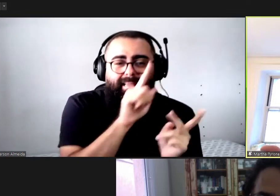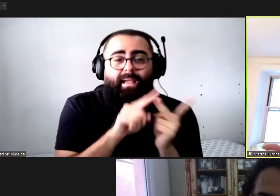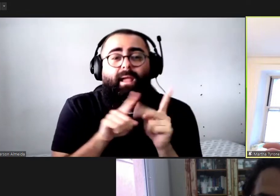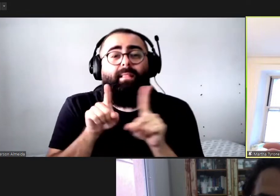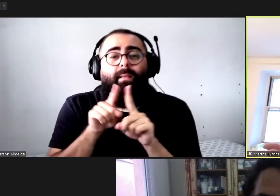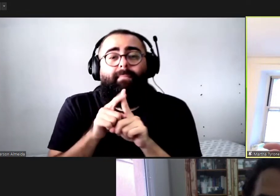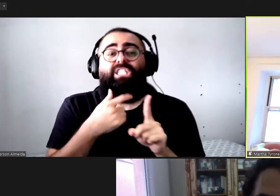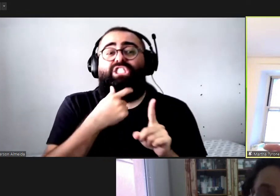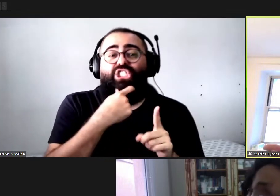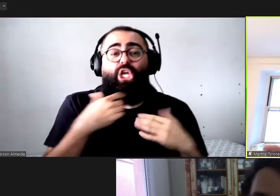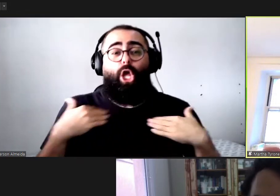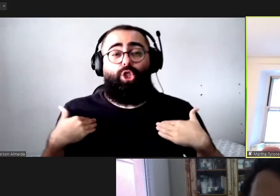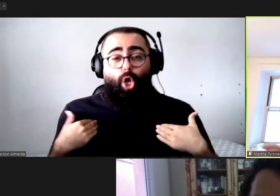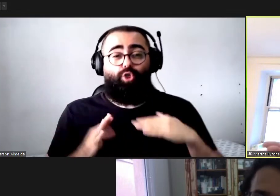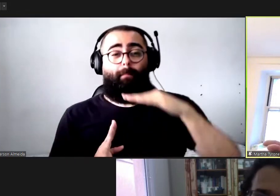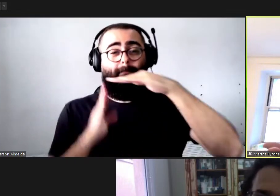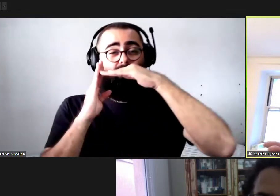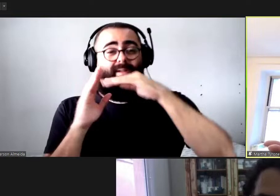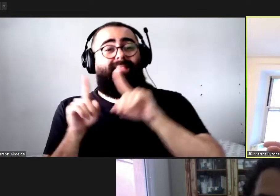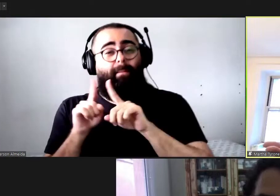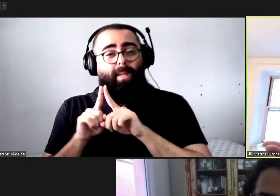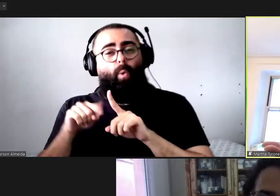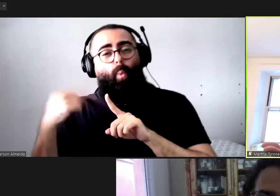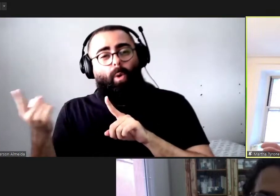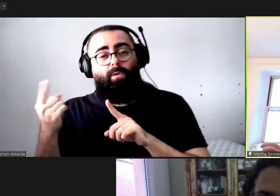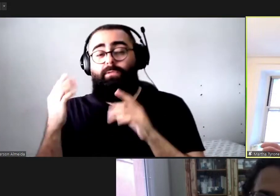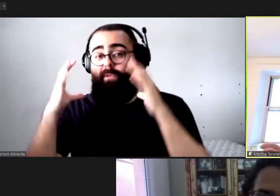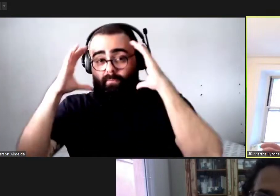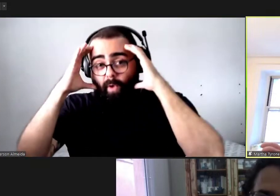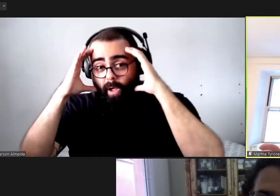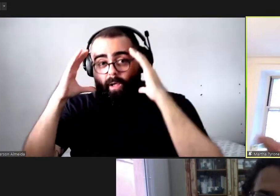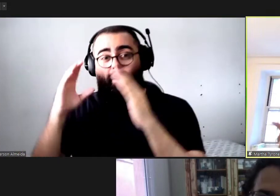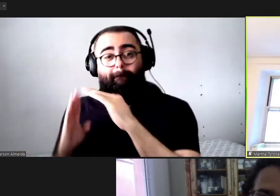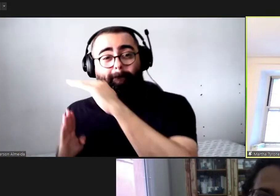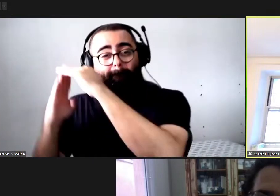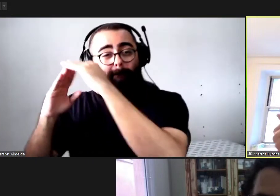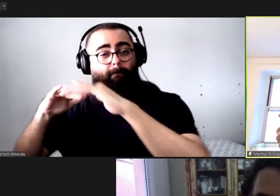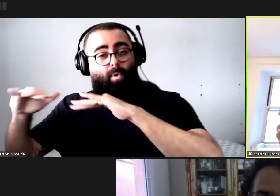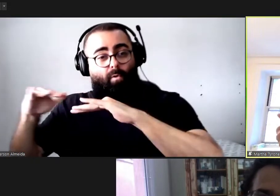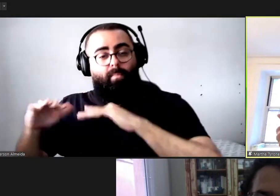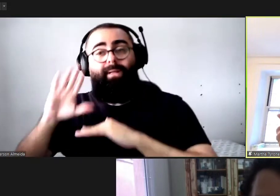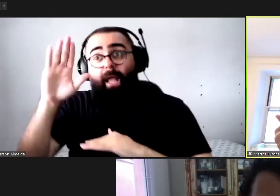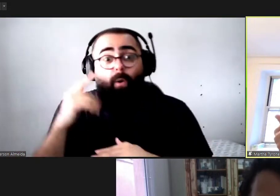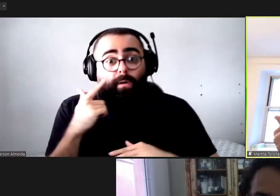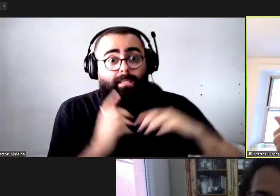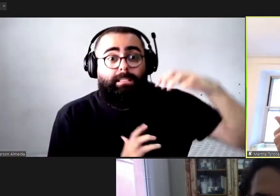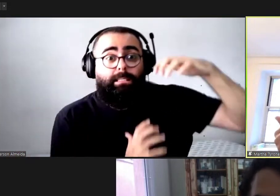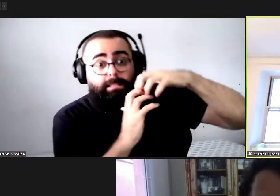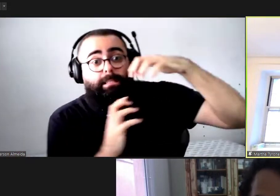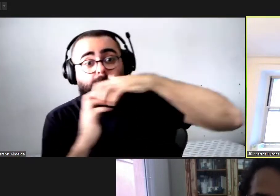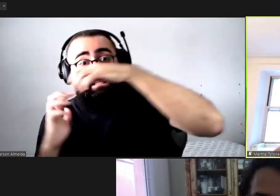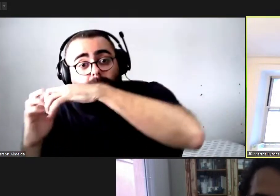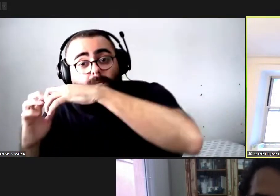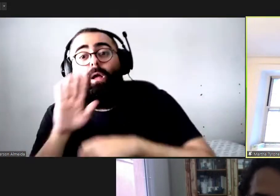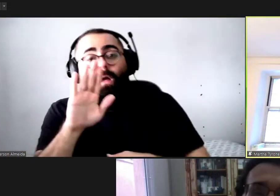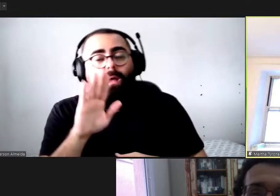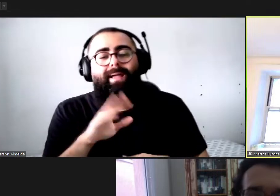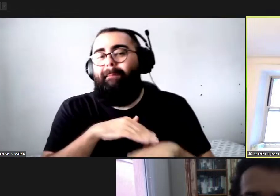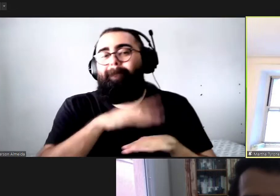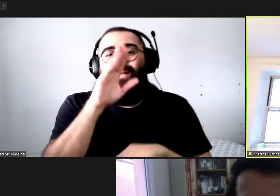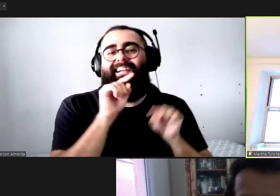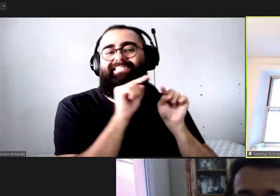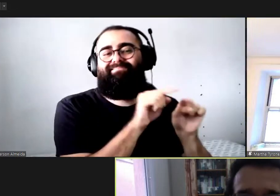and for the lip movement. And the one that it corresponded to most closely and most consistently was the F0